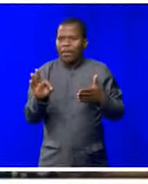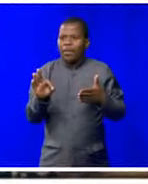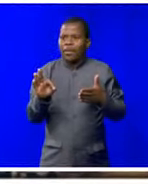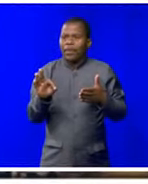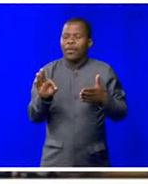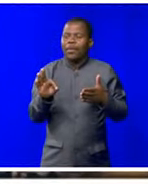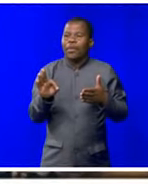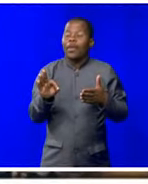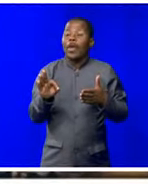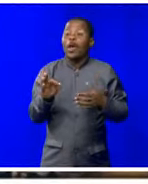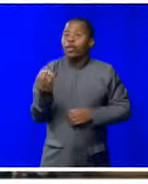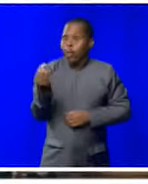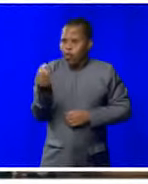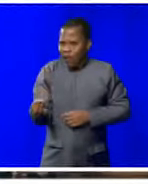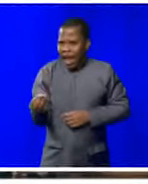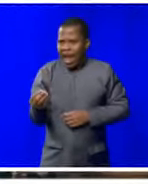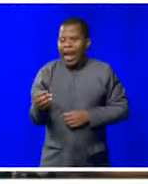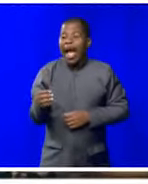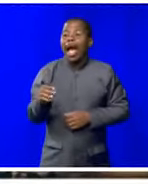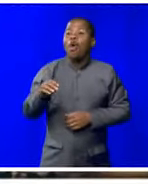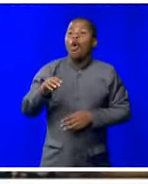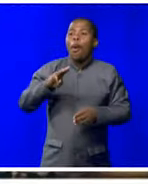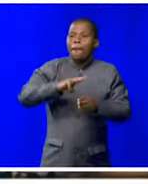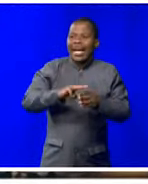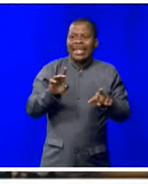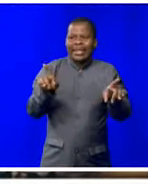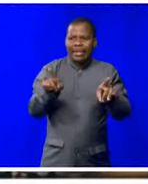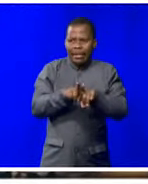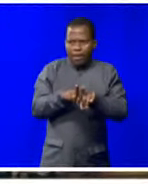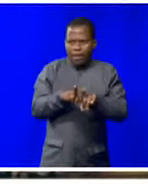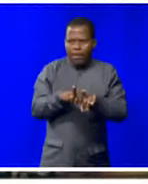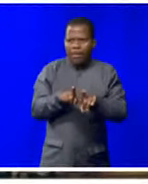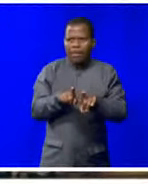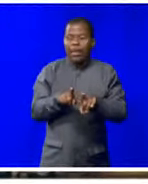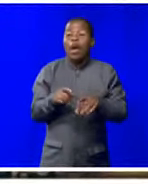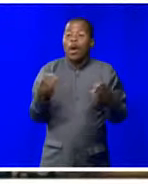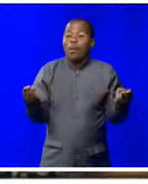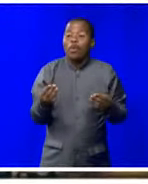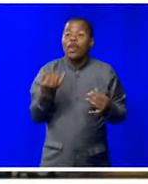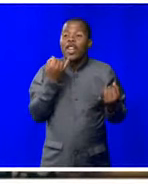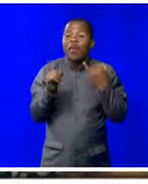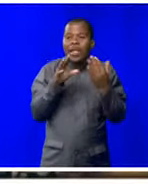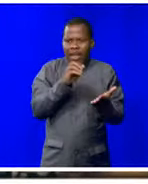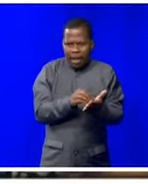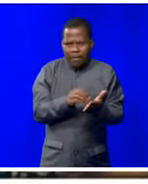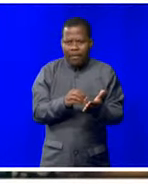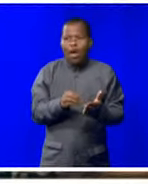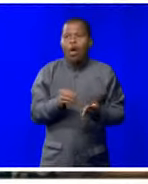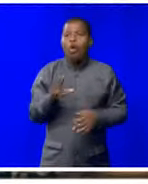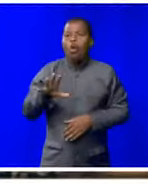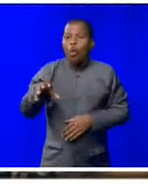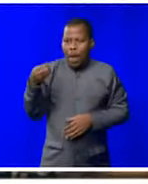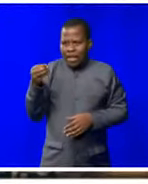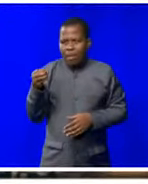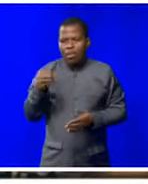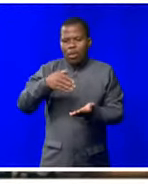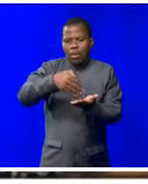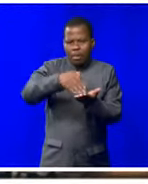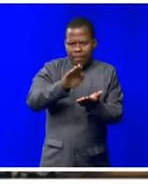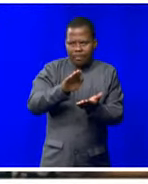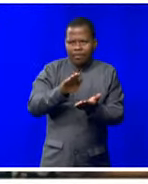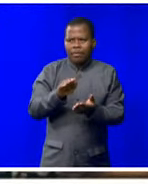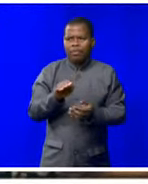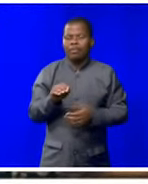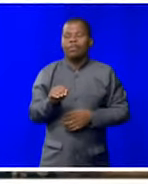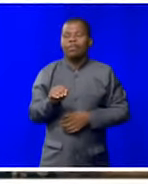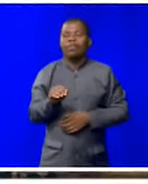be appearing as he narrates the search, resembles her. Those with information that can assist in locating Shongwe can